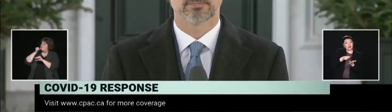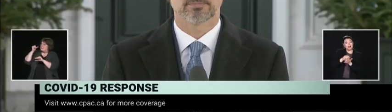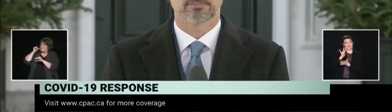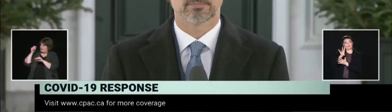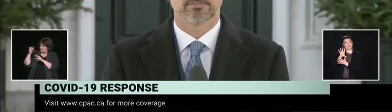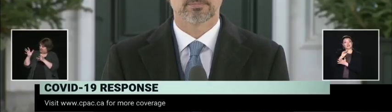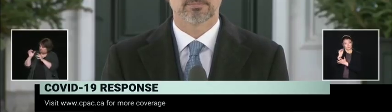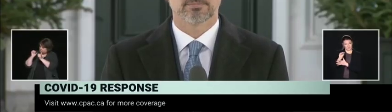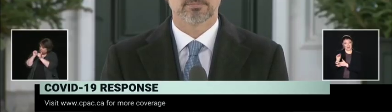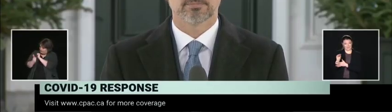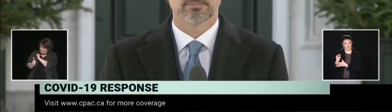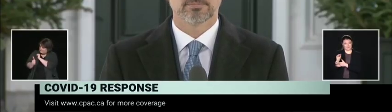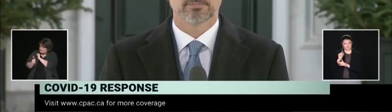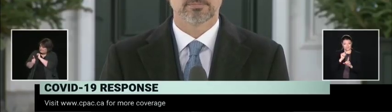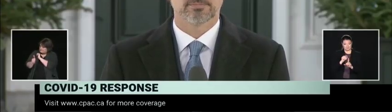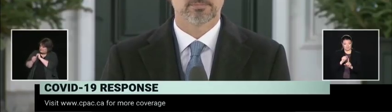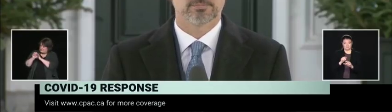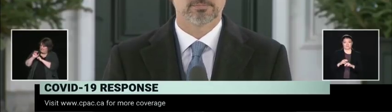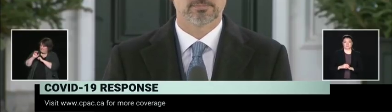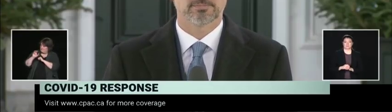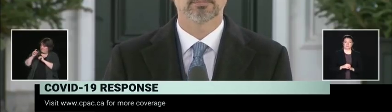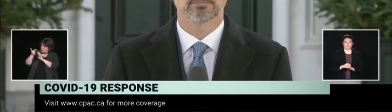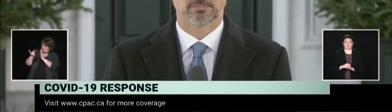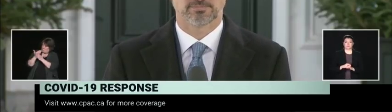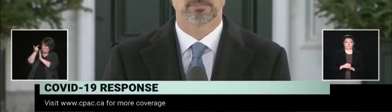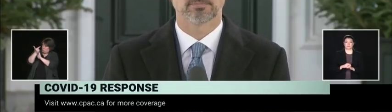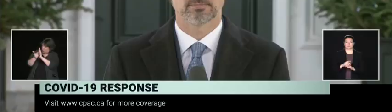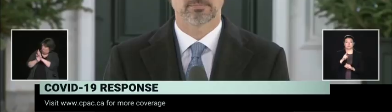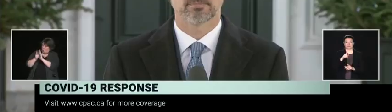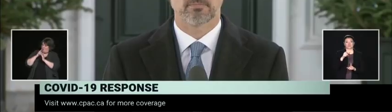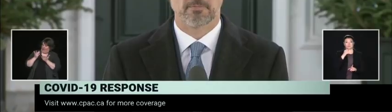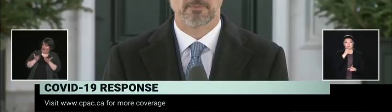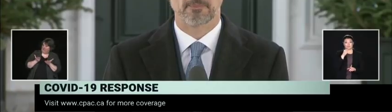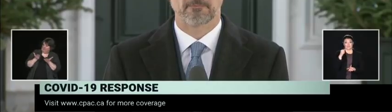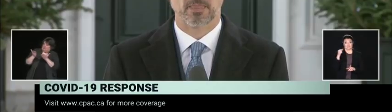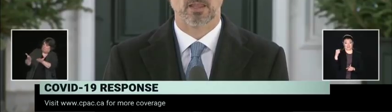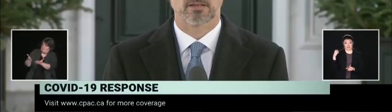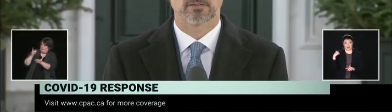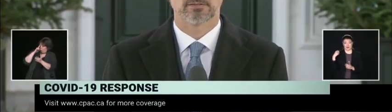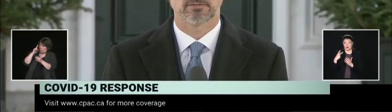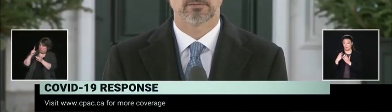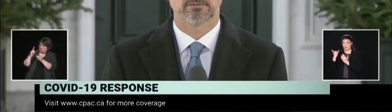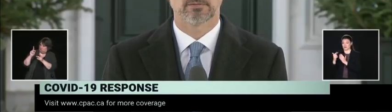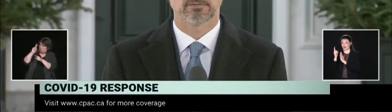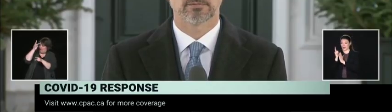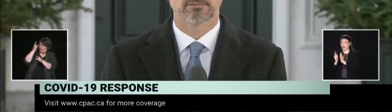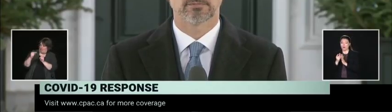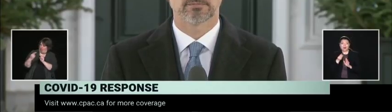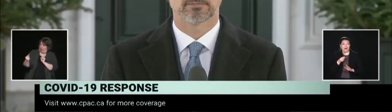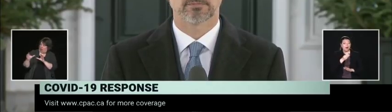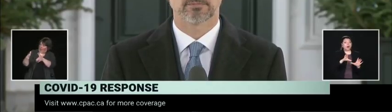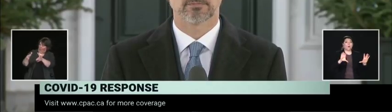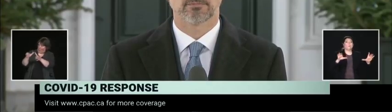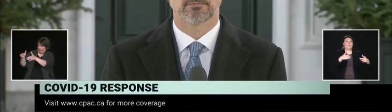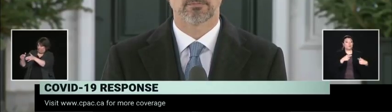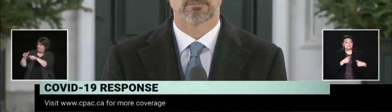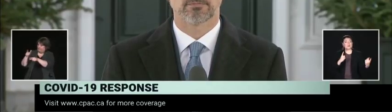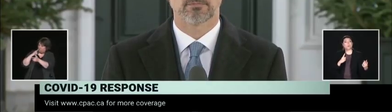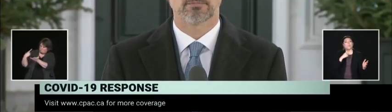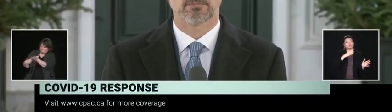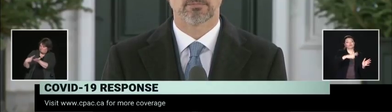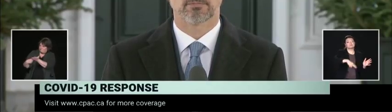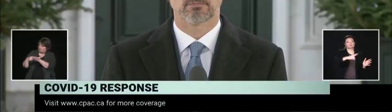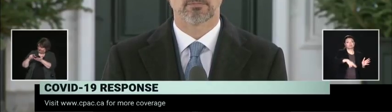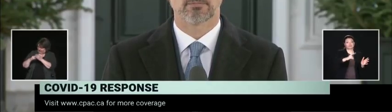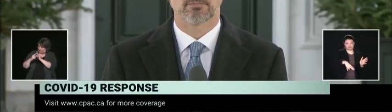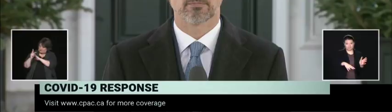passed a bill to the opposition for consultation. Does that mean that a bill and Parliament needs to be reconvened in